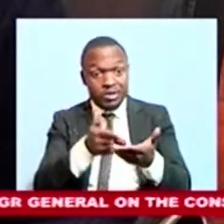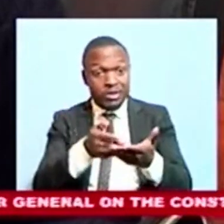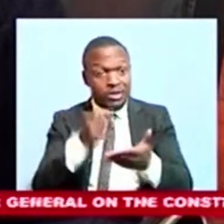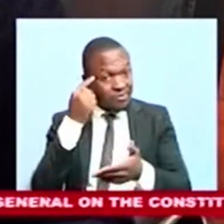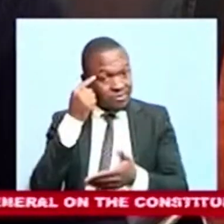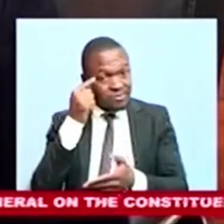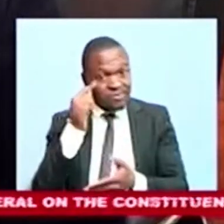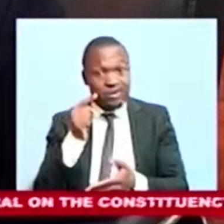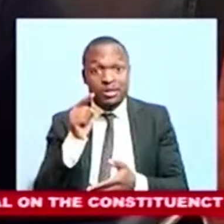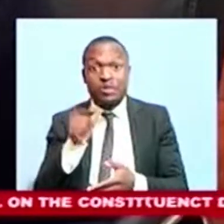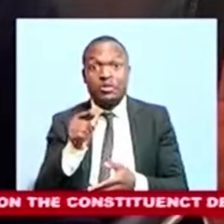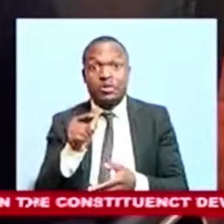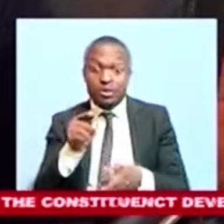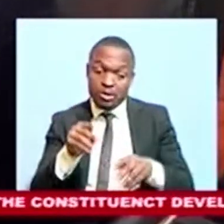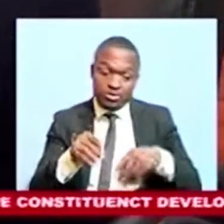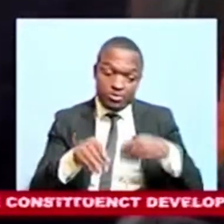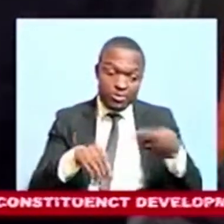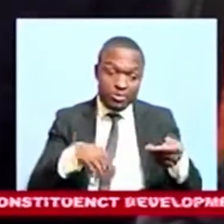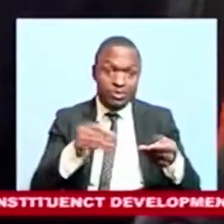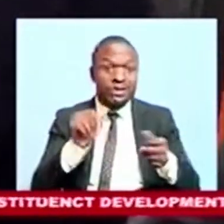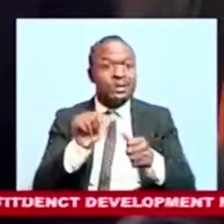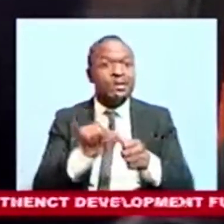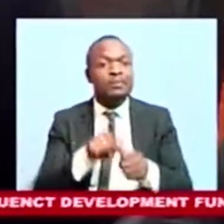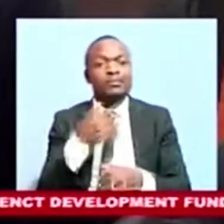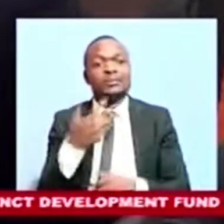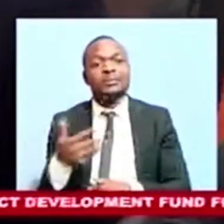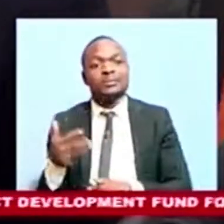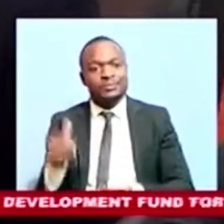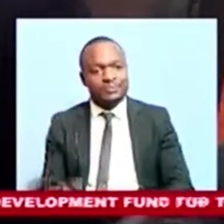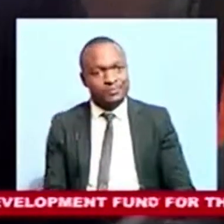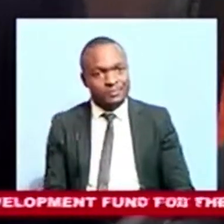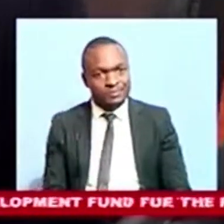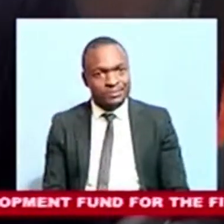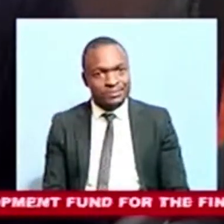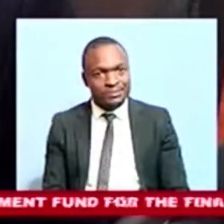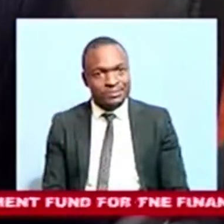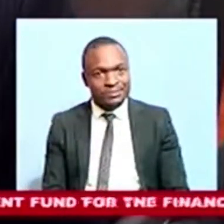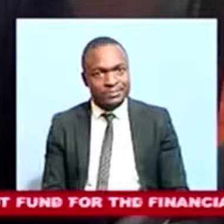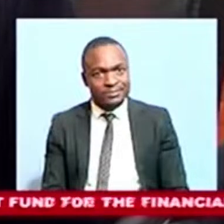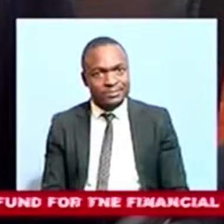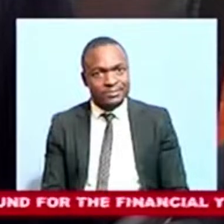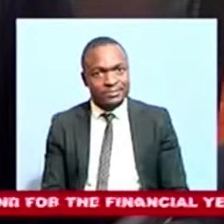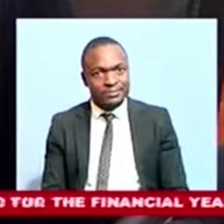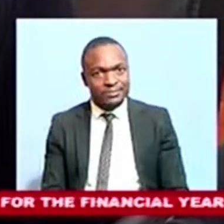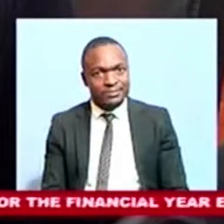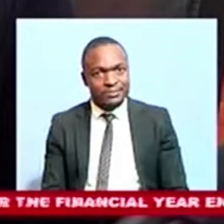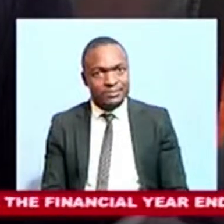Where you have spent everything. Is it for